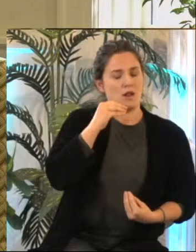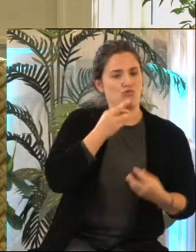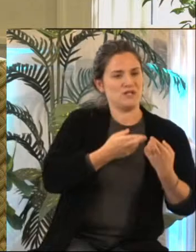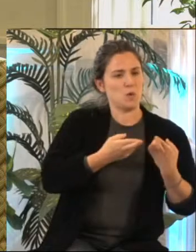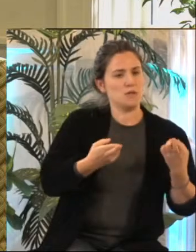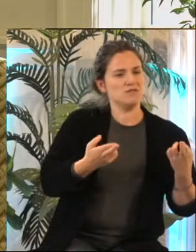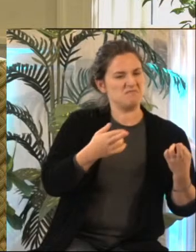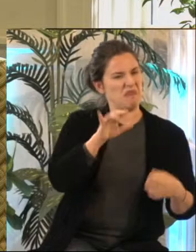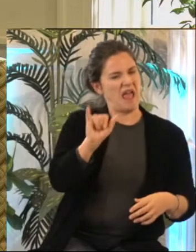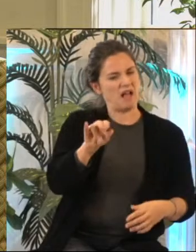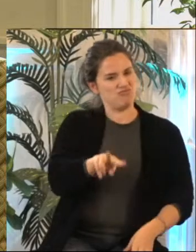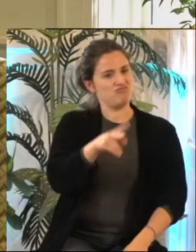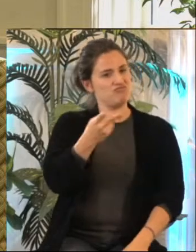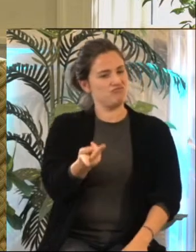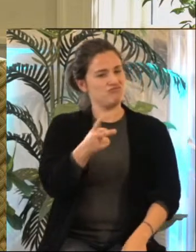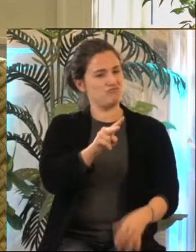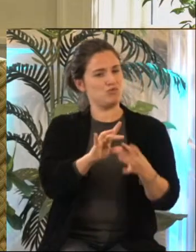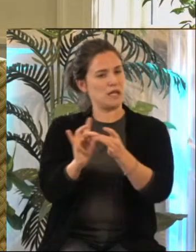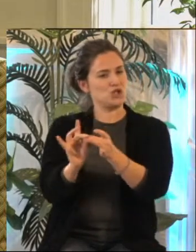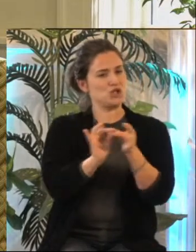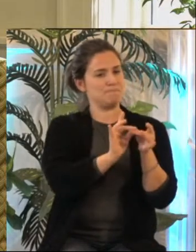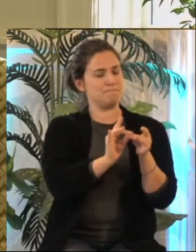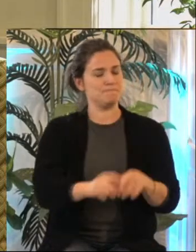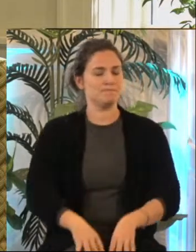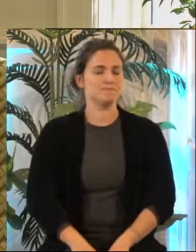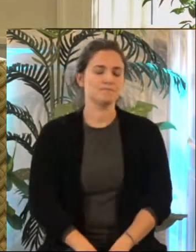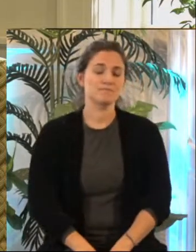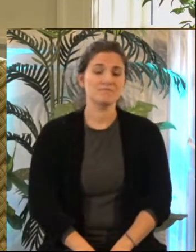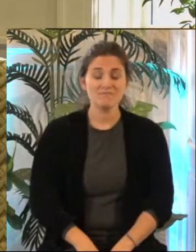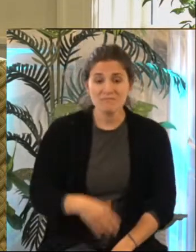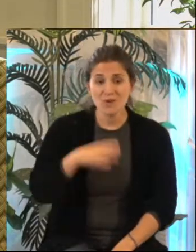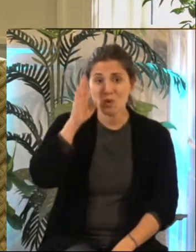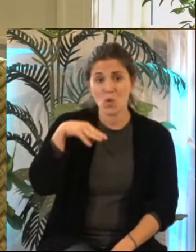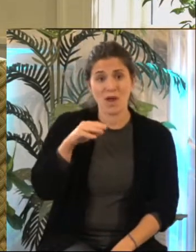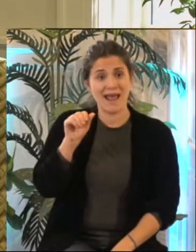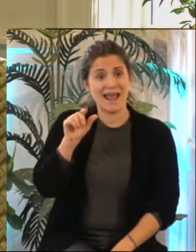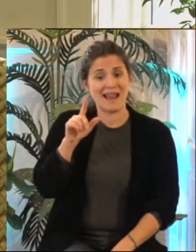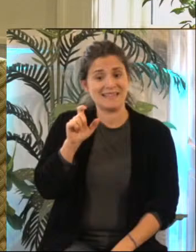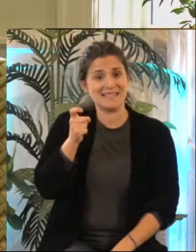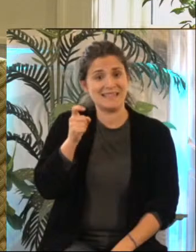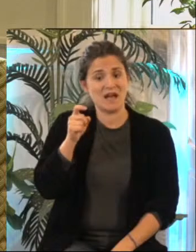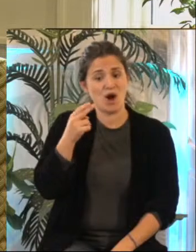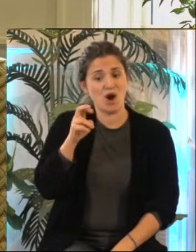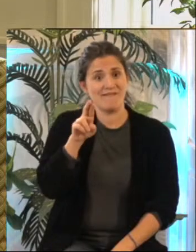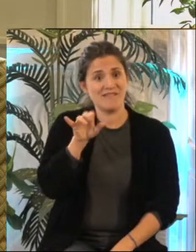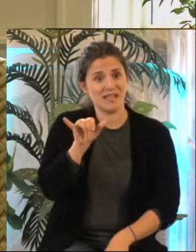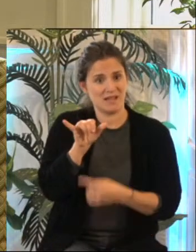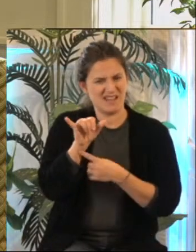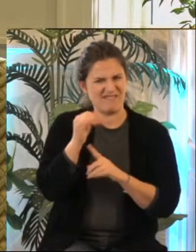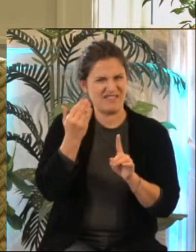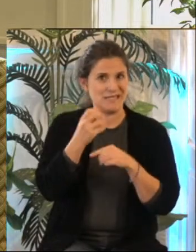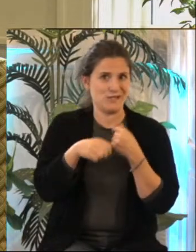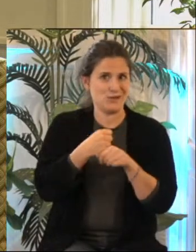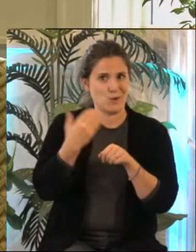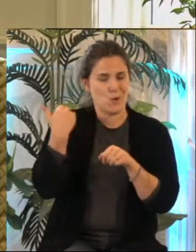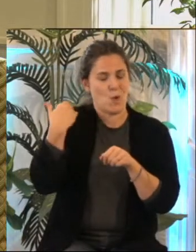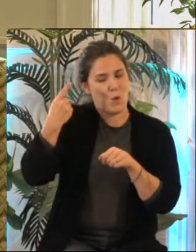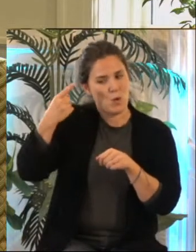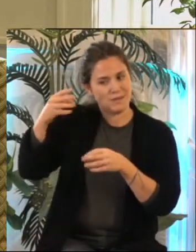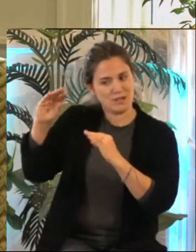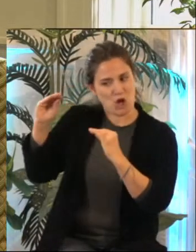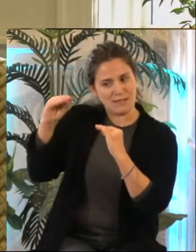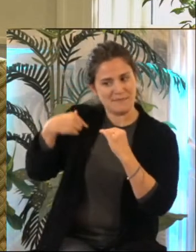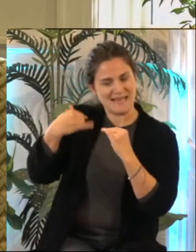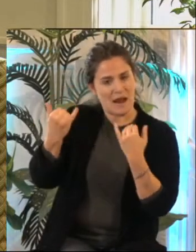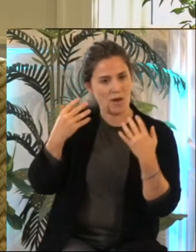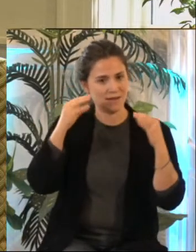and spoke here about 15 years ago. And it starts with the first one he calls cooling practices. These are practices that